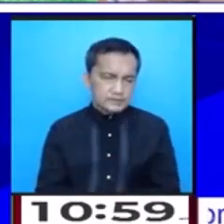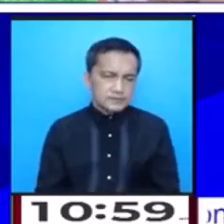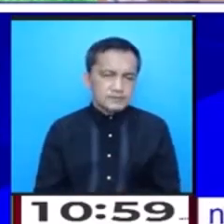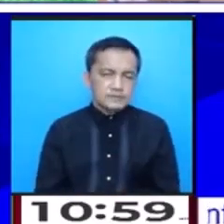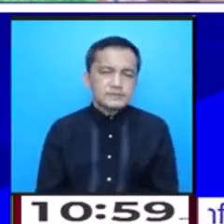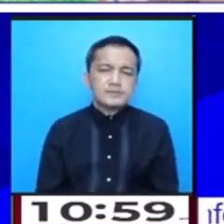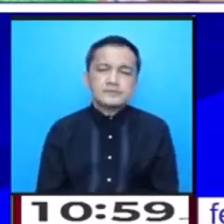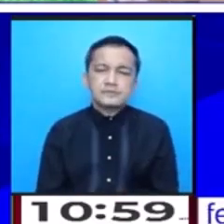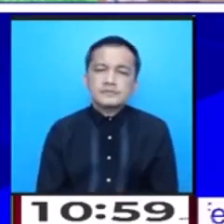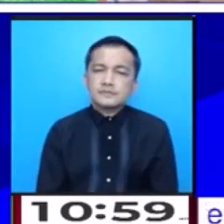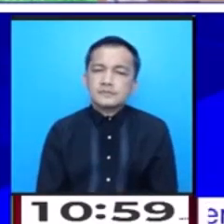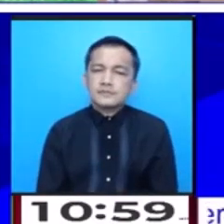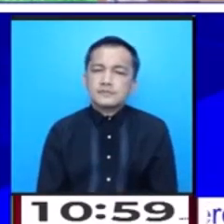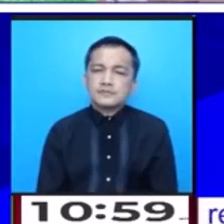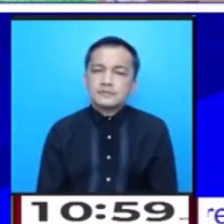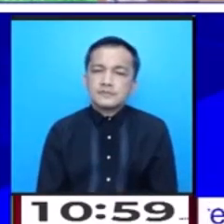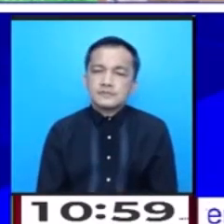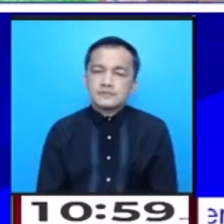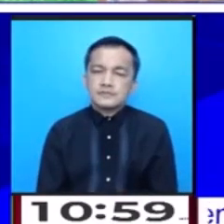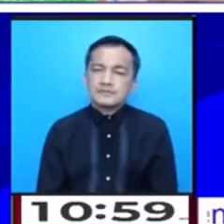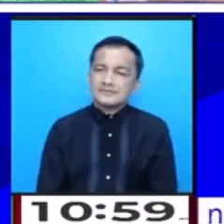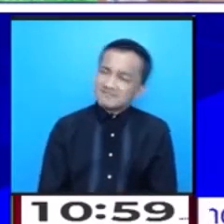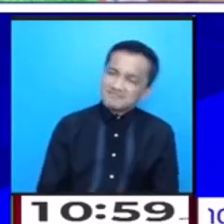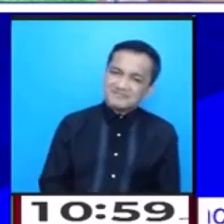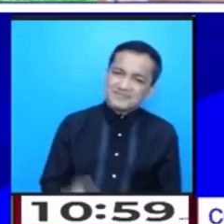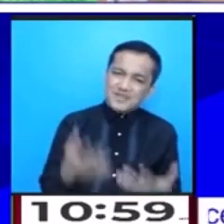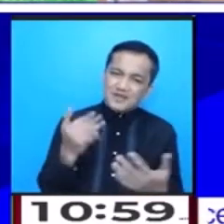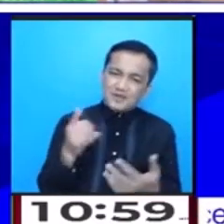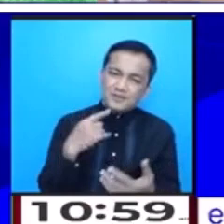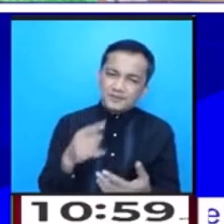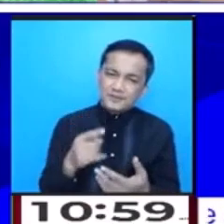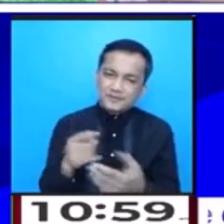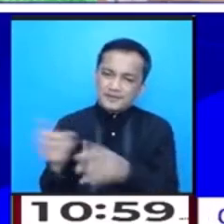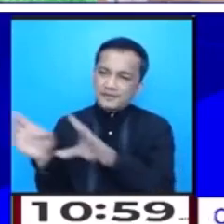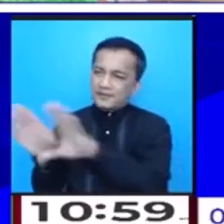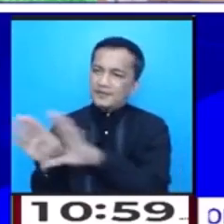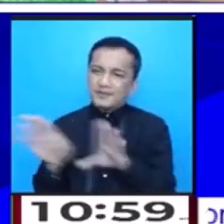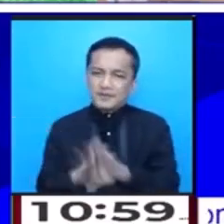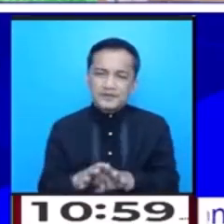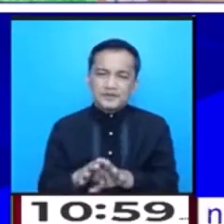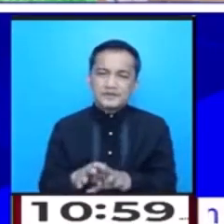because of major closure of national highways